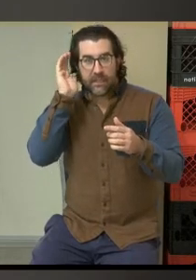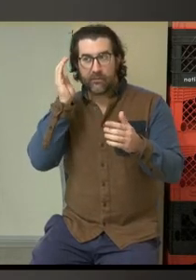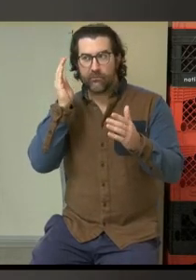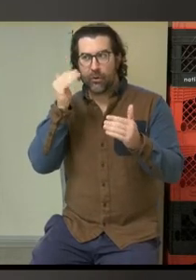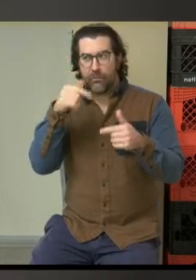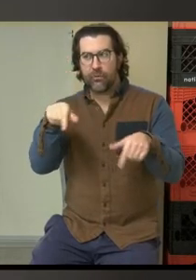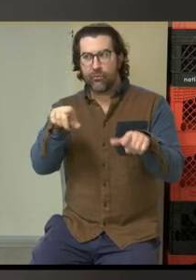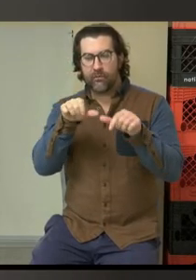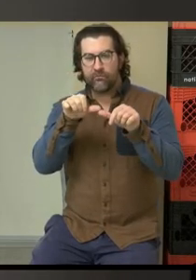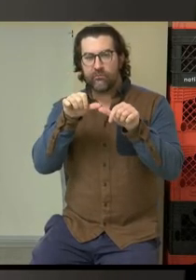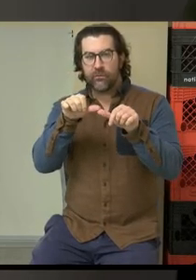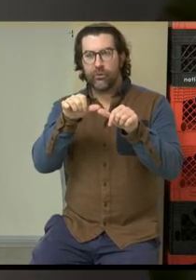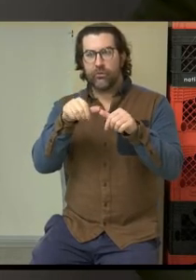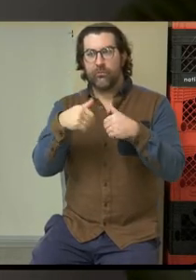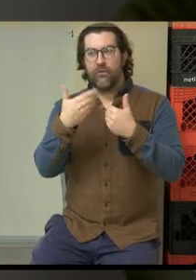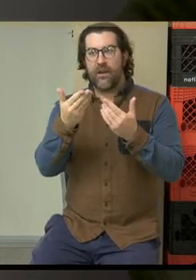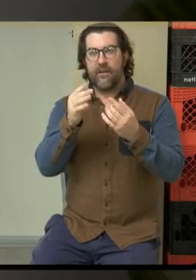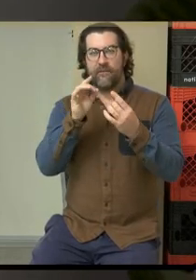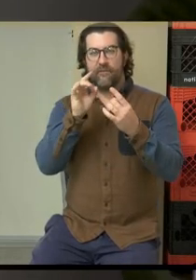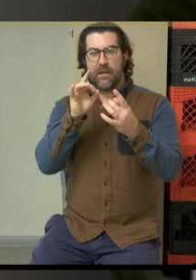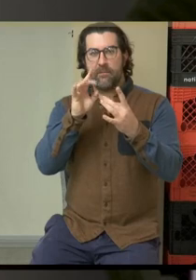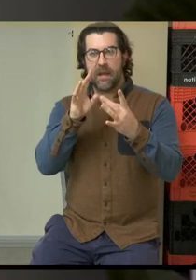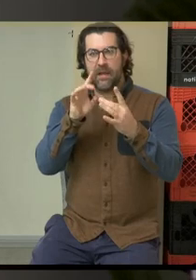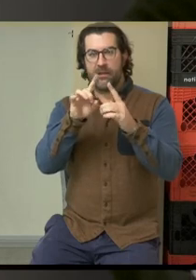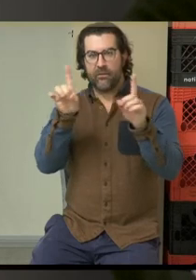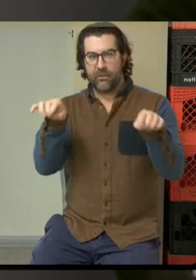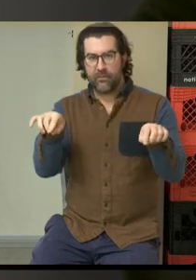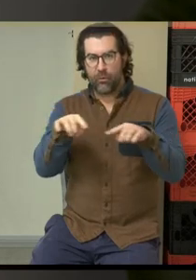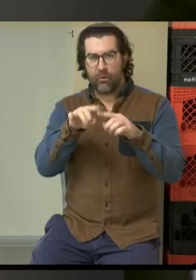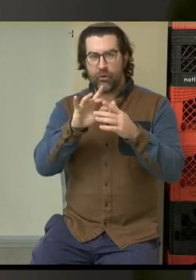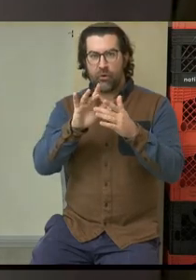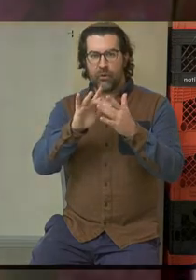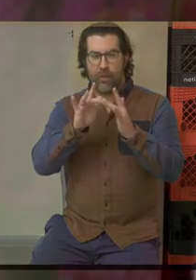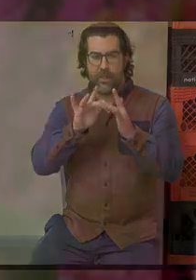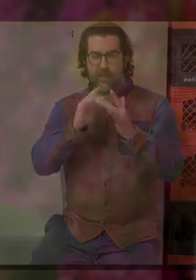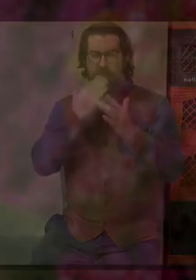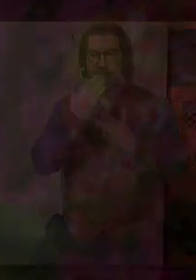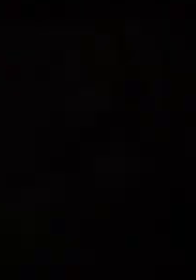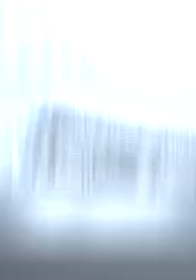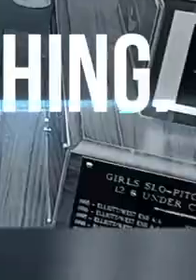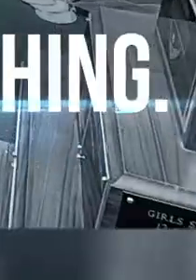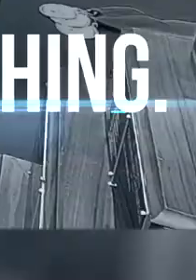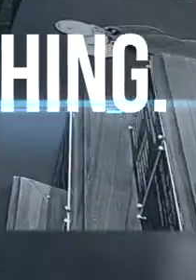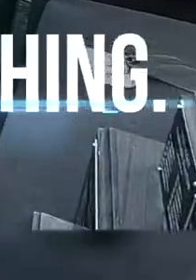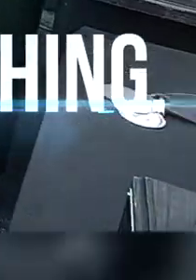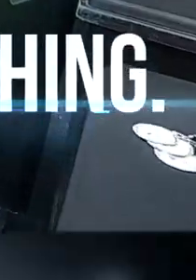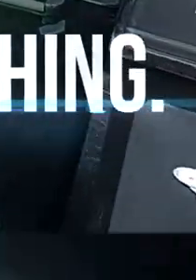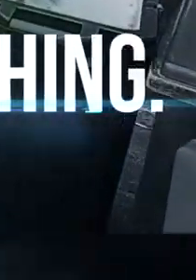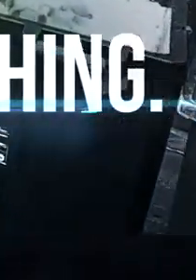you all can continue to provide feedback out of the boards or online. Thank you. Thank you.